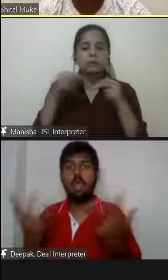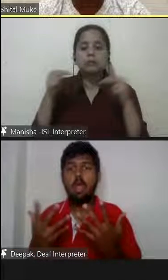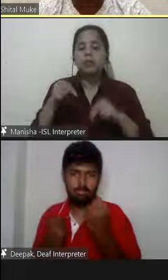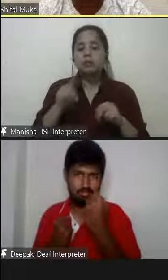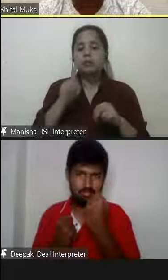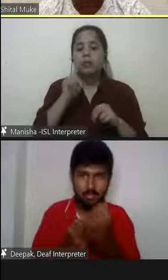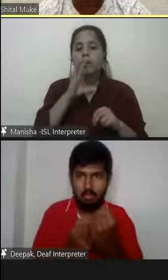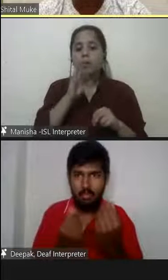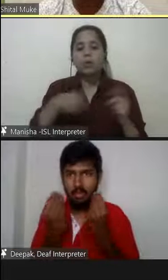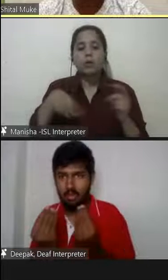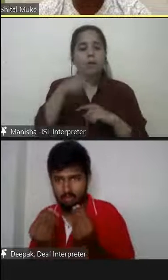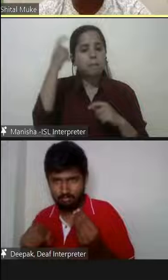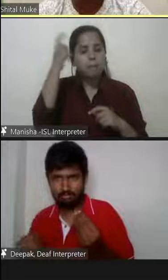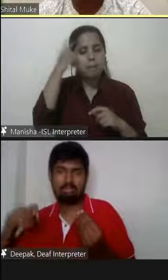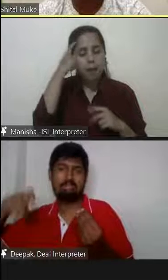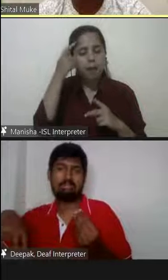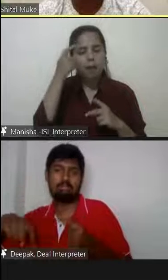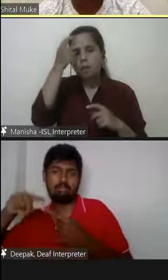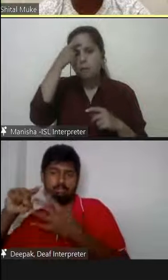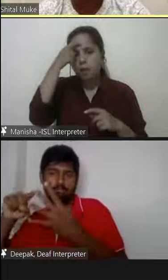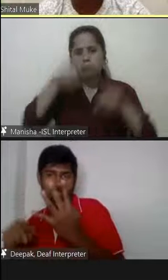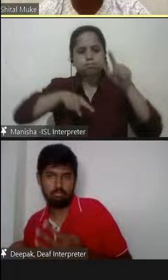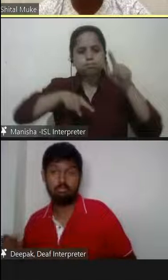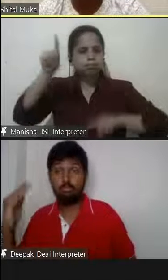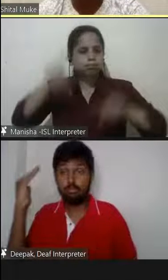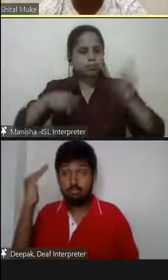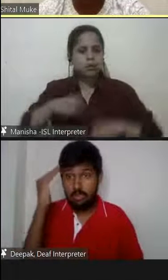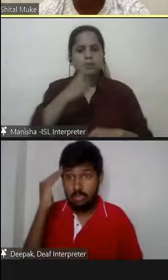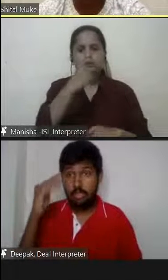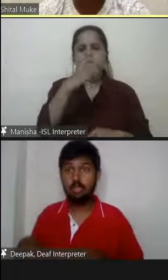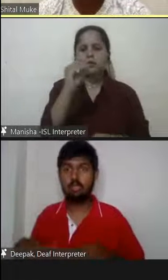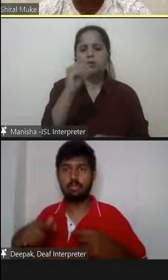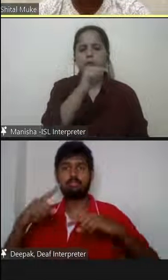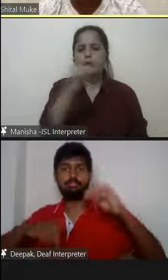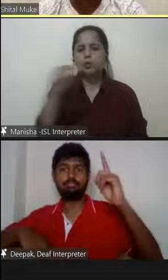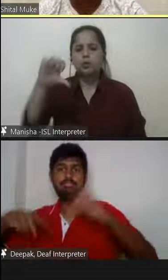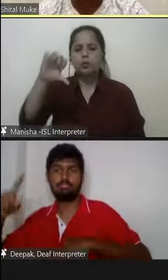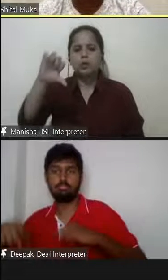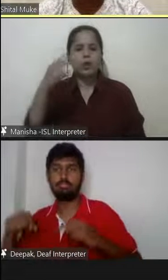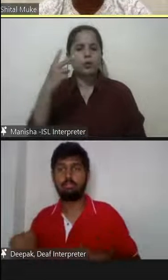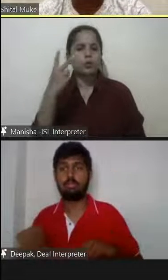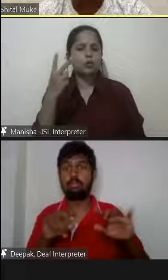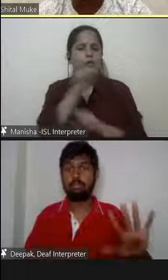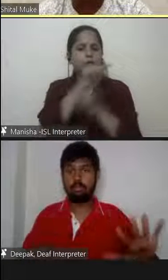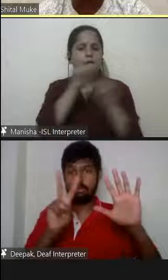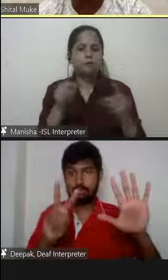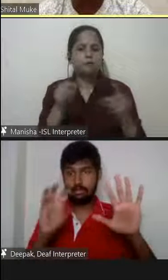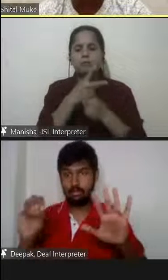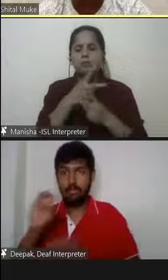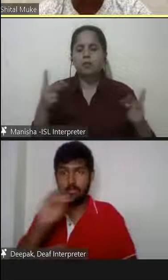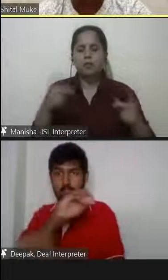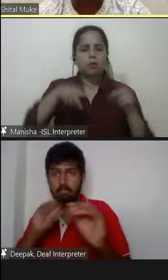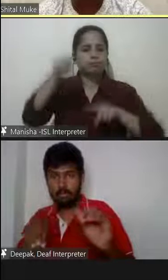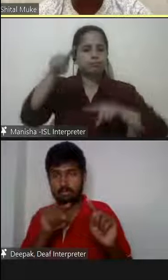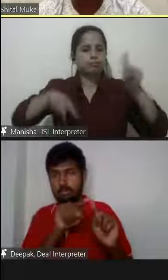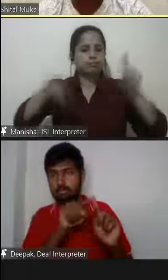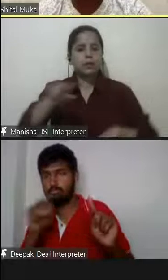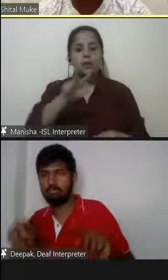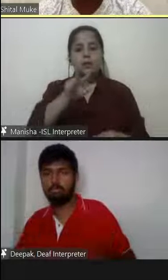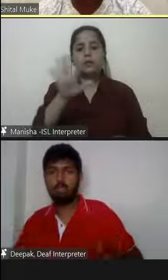for the mental disorders range from 70 to 92% for different disorders, including